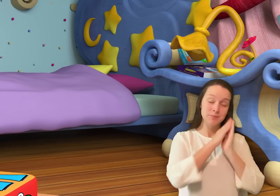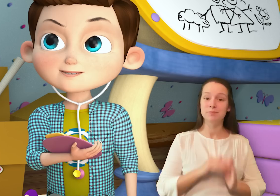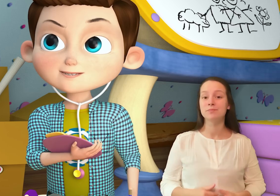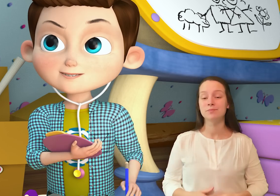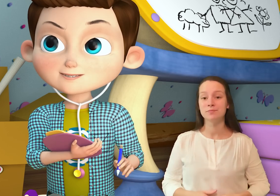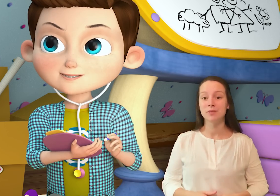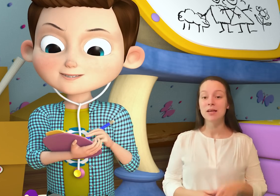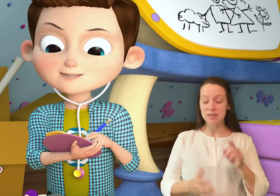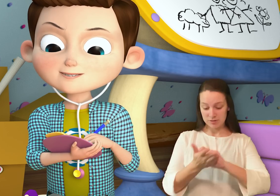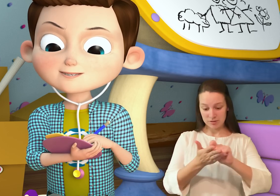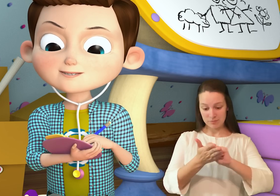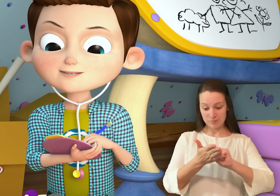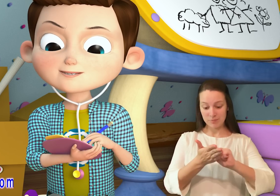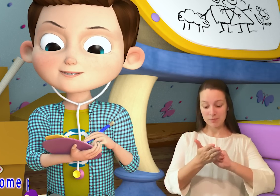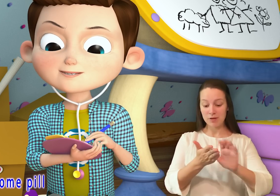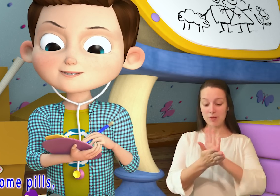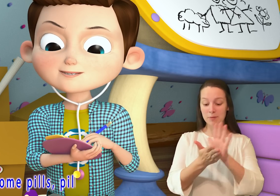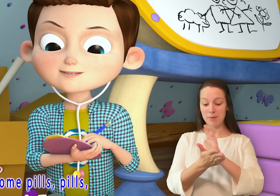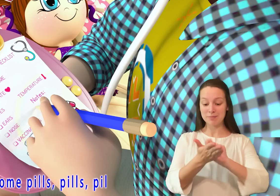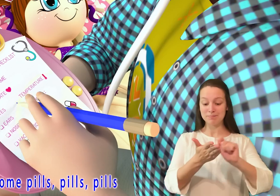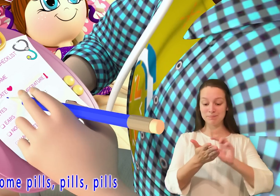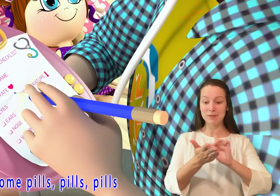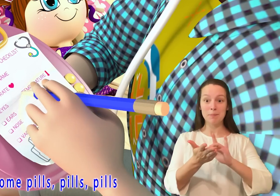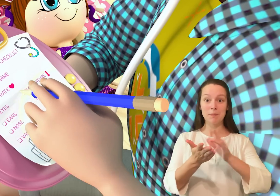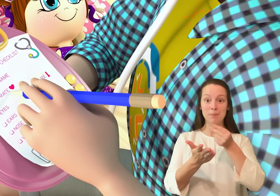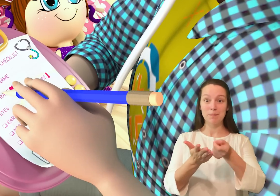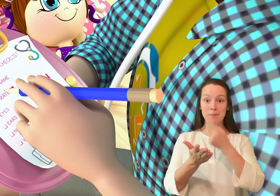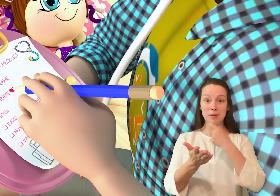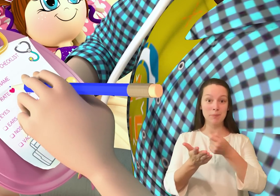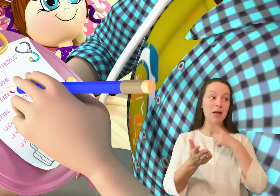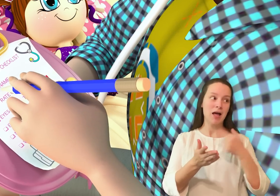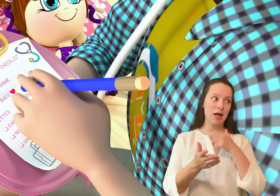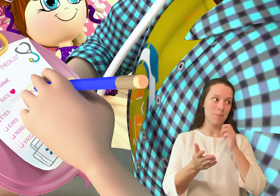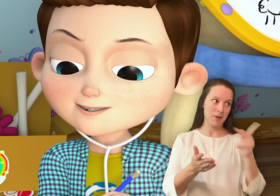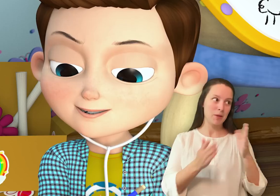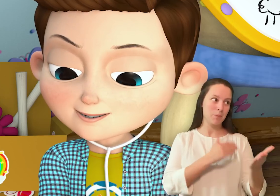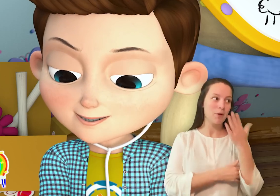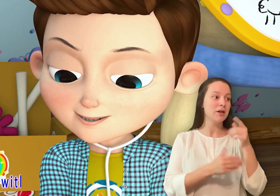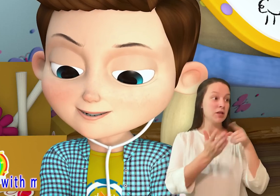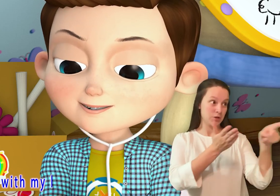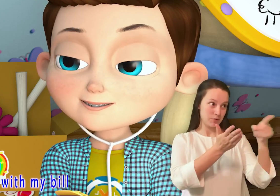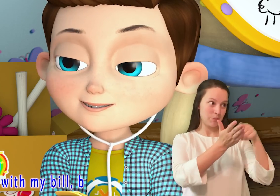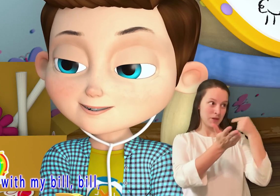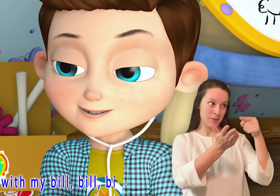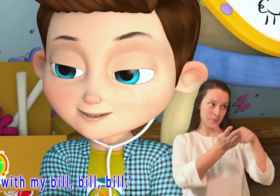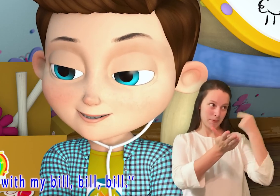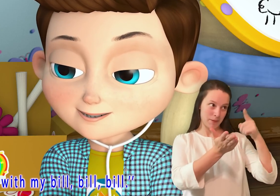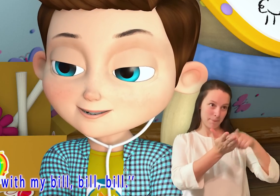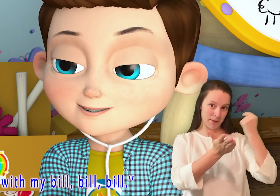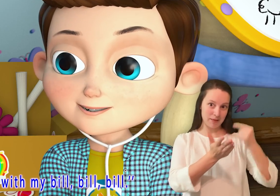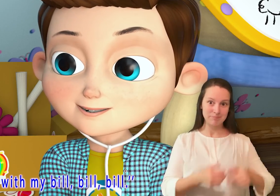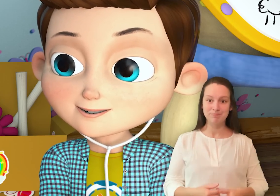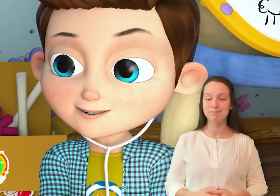to bed he rote on a paper for some pills pills pills I'll be back in the morning with my